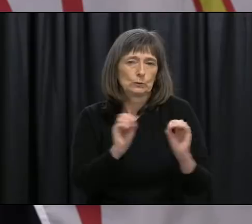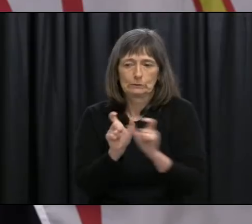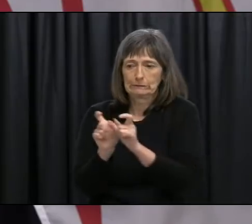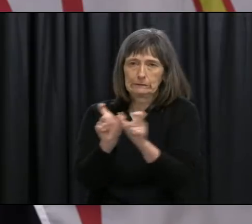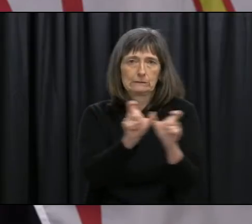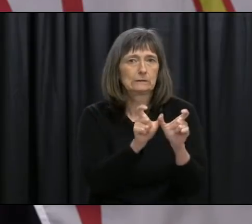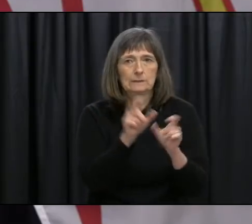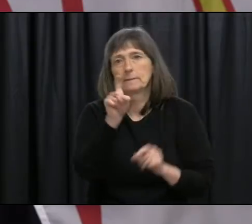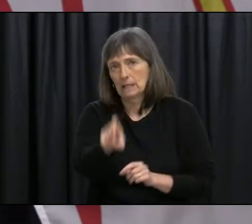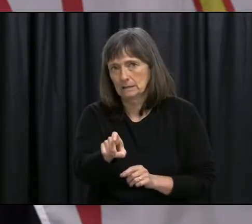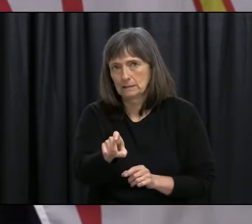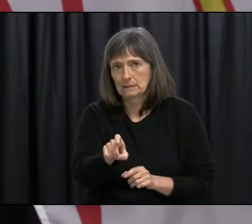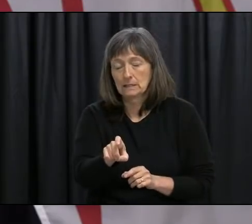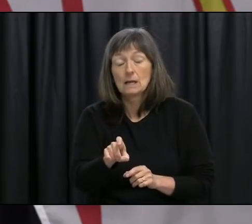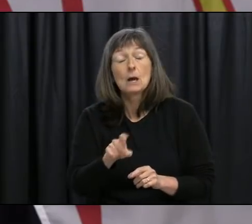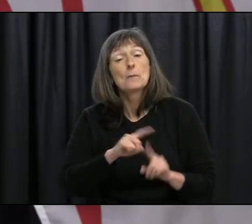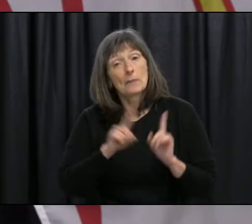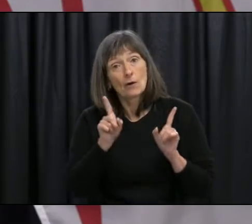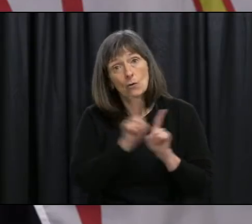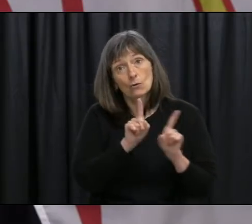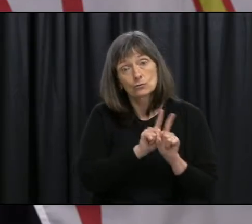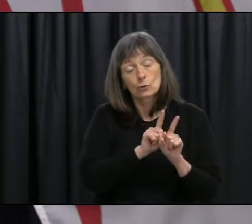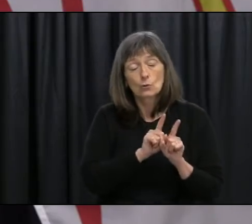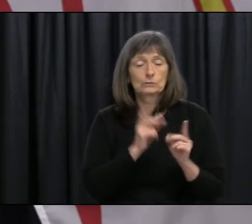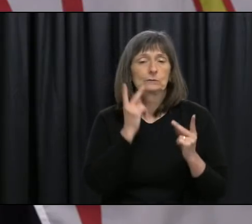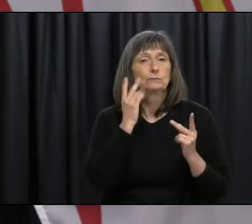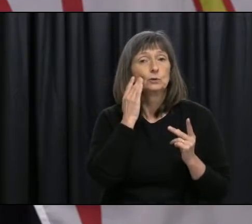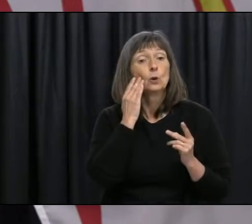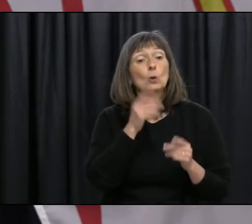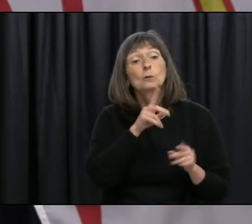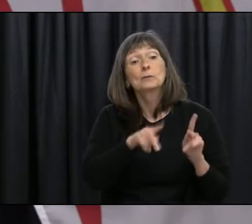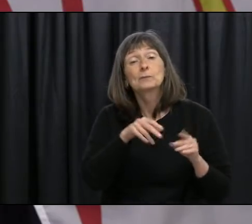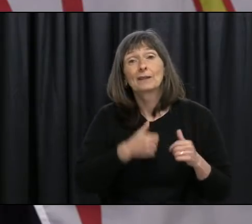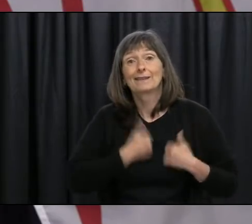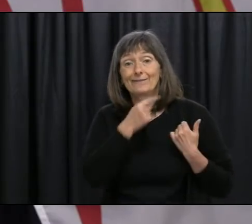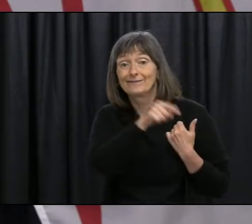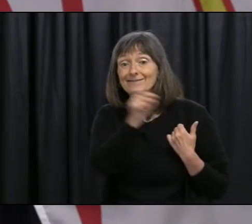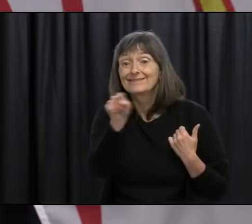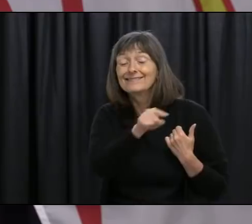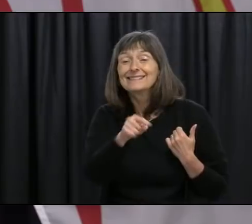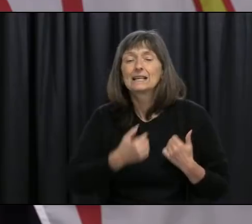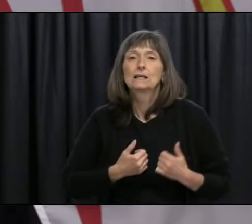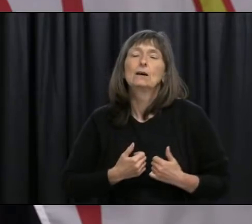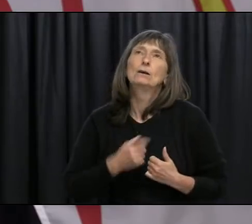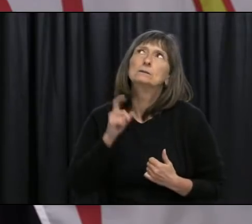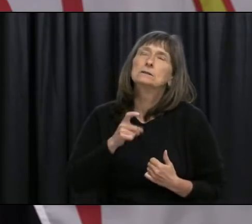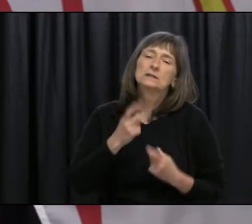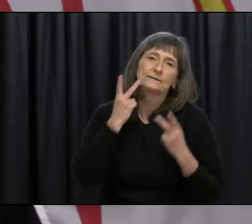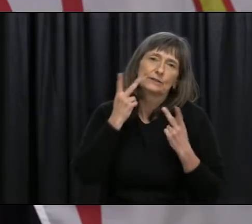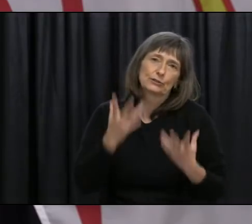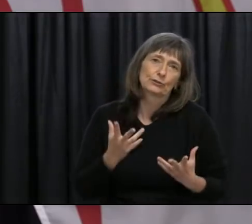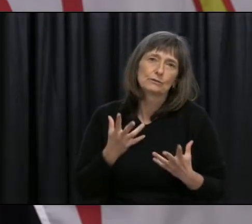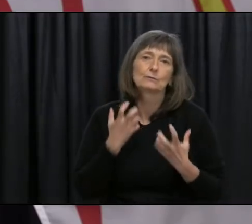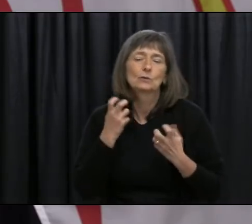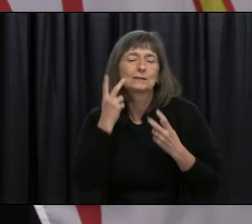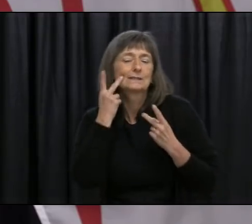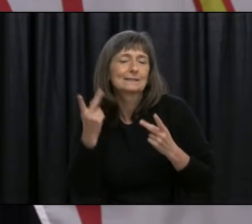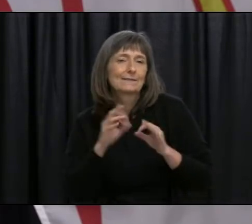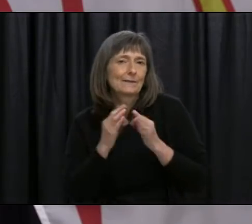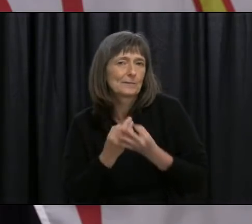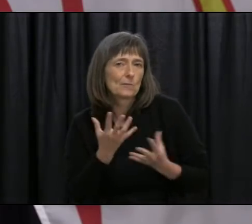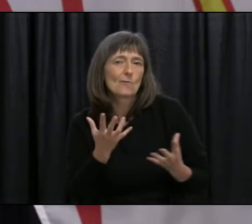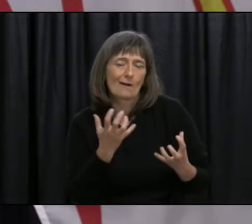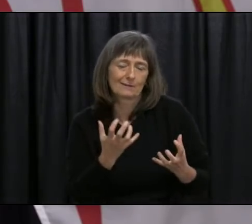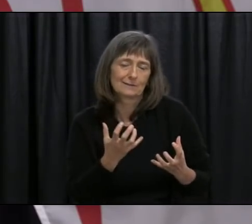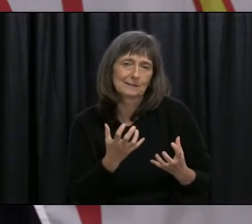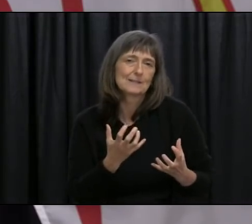the importance of visitation for people who live in long-term care, personal care homes, and other assisted facilities. So we want to be